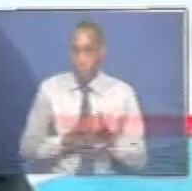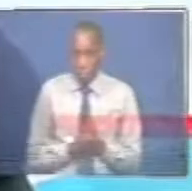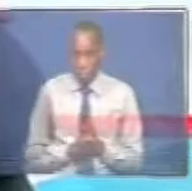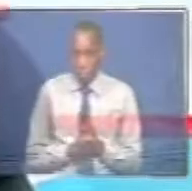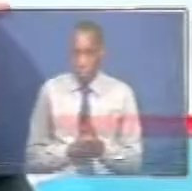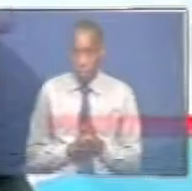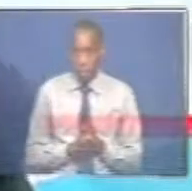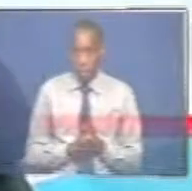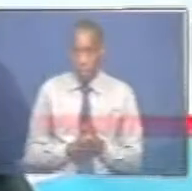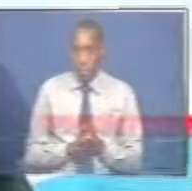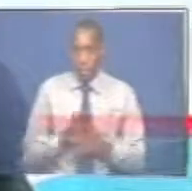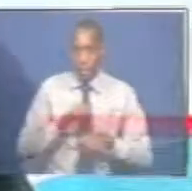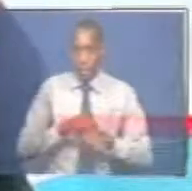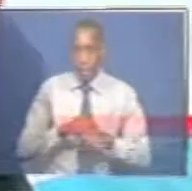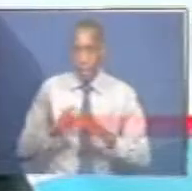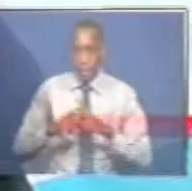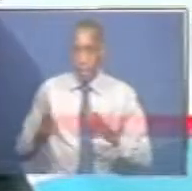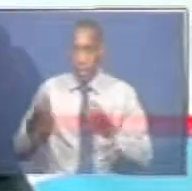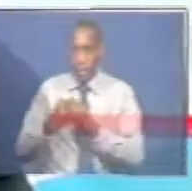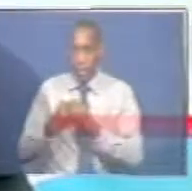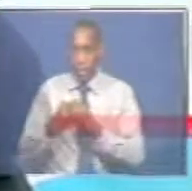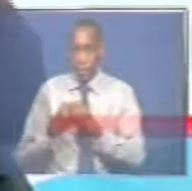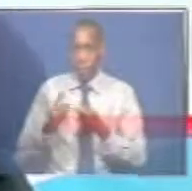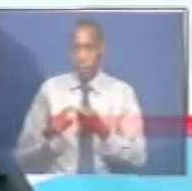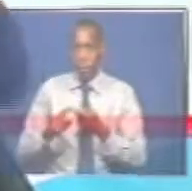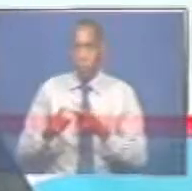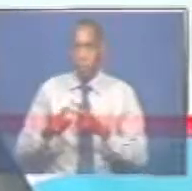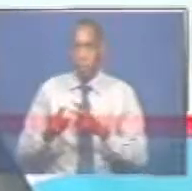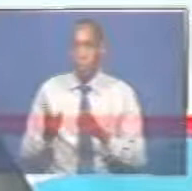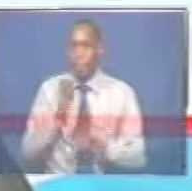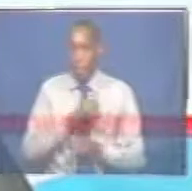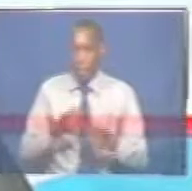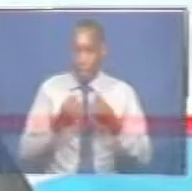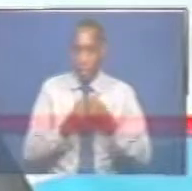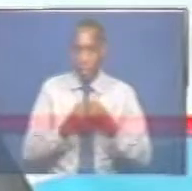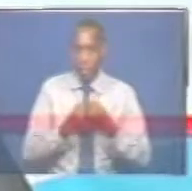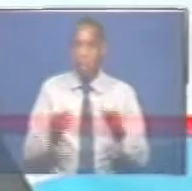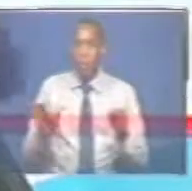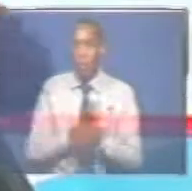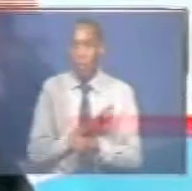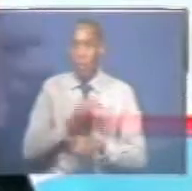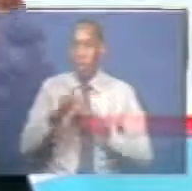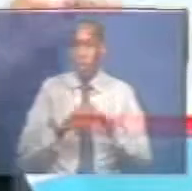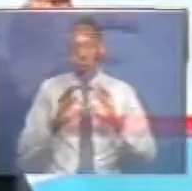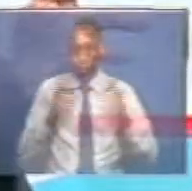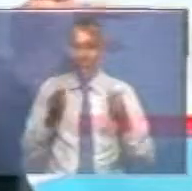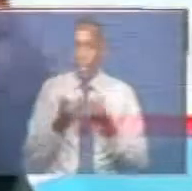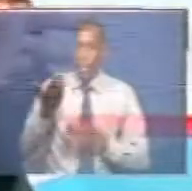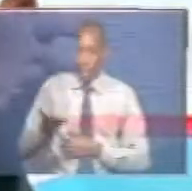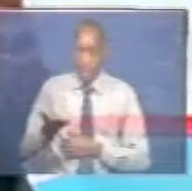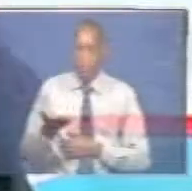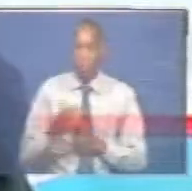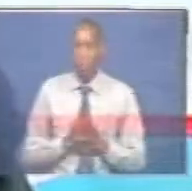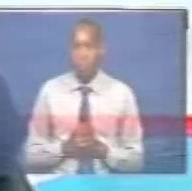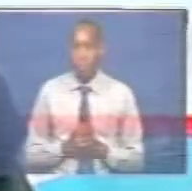from the start of the season to the end of the season, is booked. And if you look at the way they sit, you see the grandmother there, the grandson, the father, and so